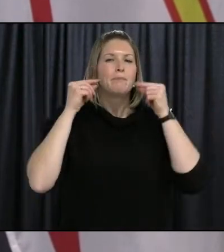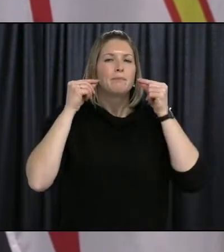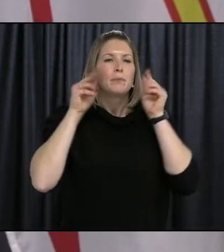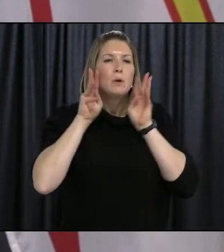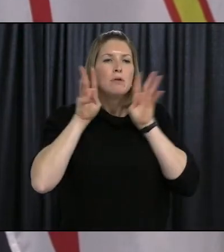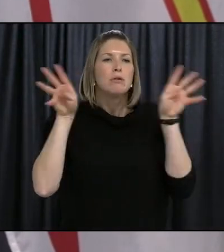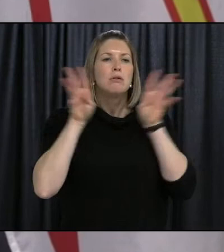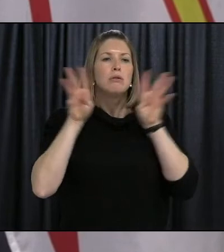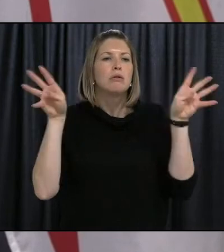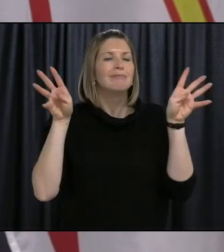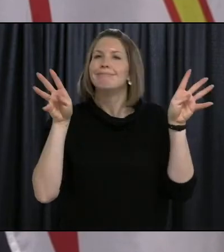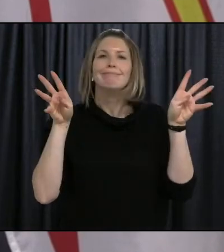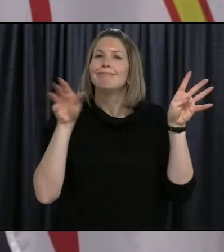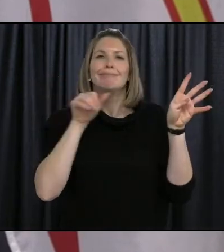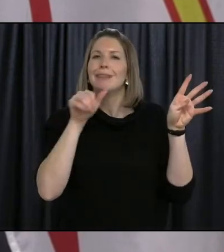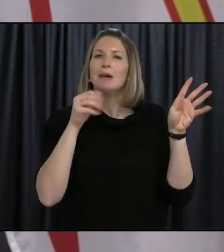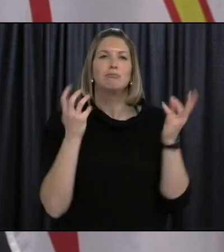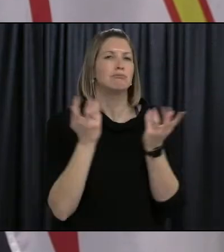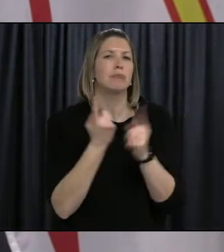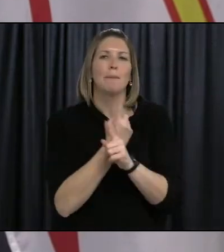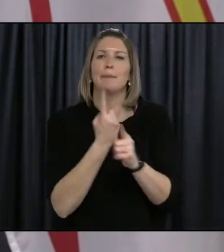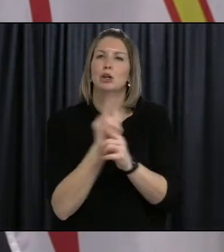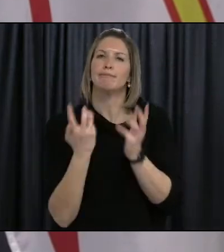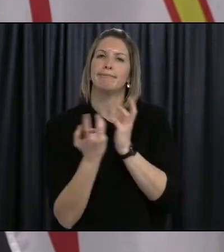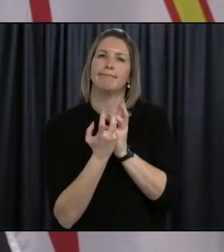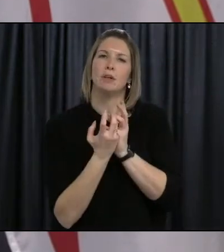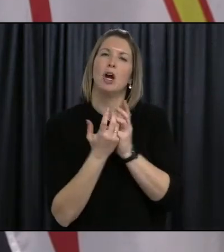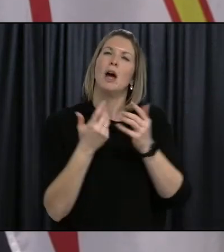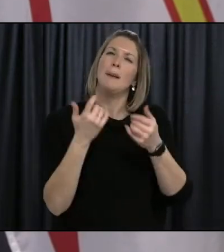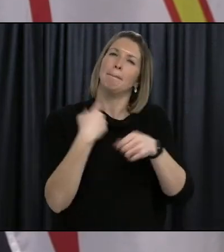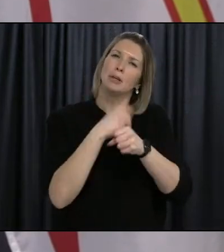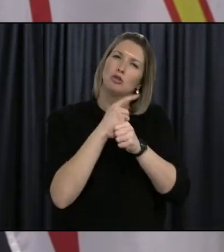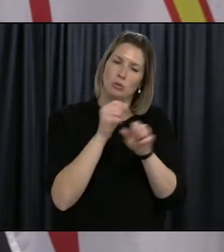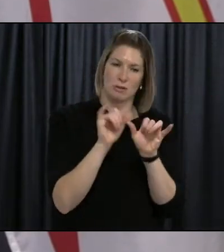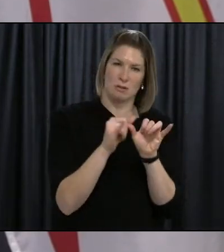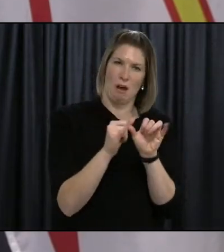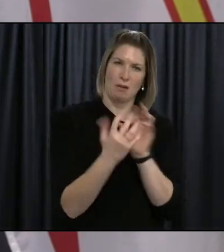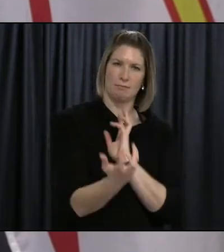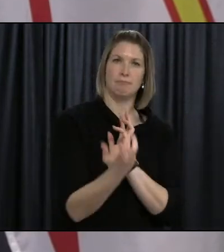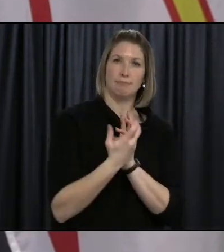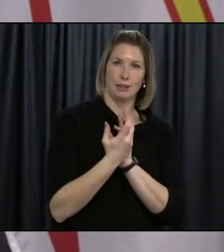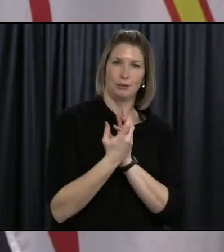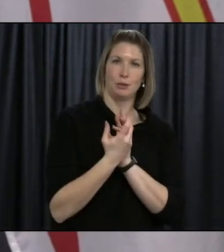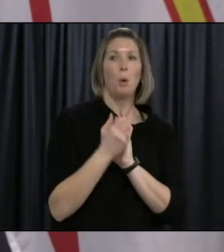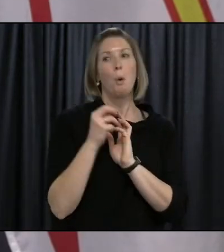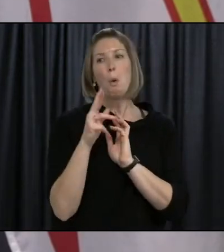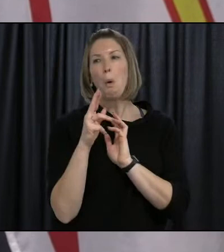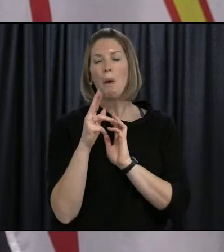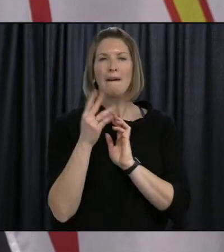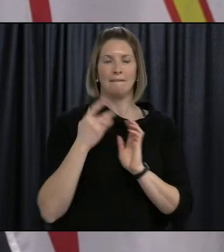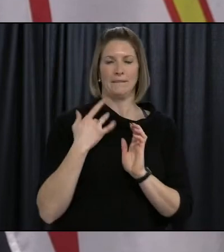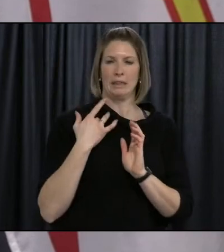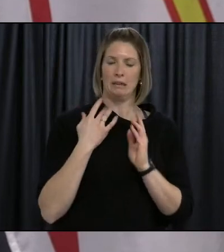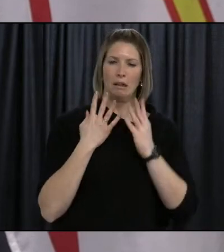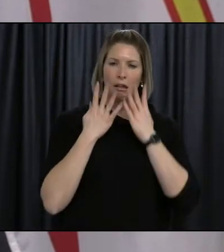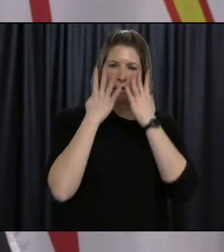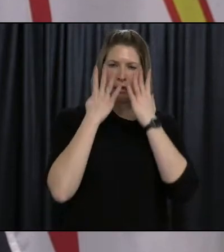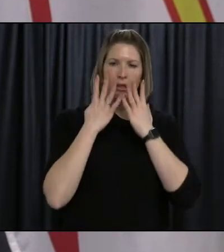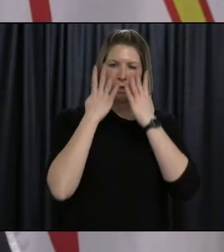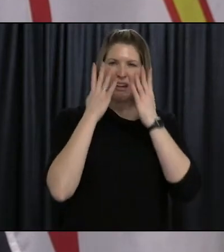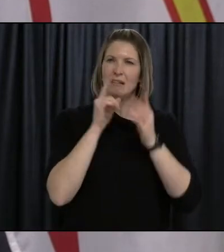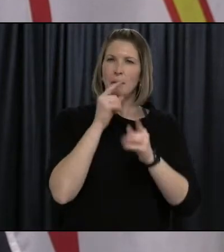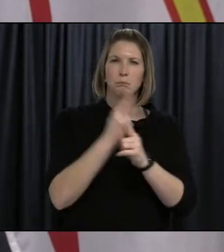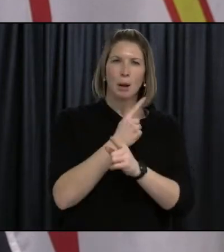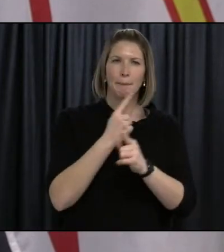too restrictive, try using one of a different size or material. Face shields are not an alternative to